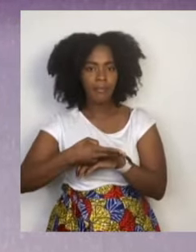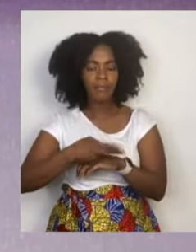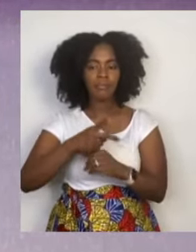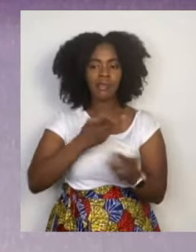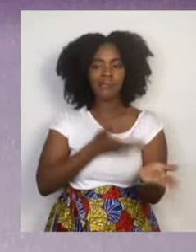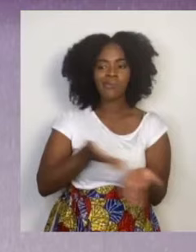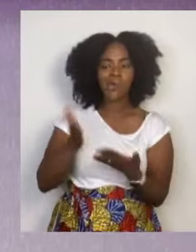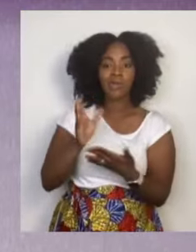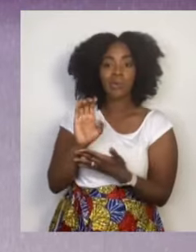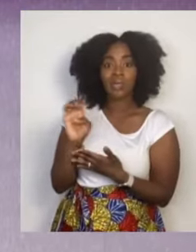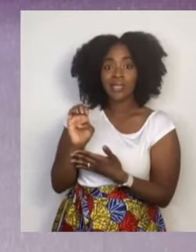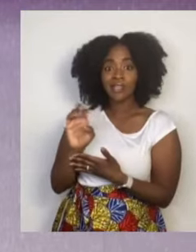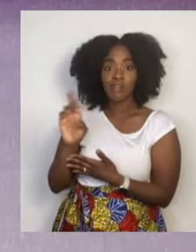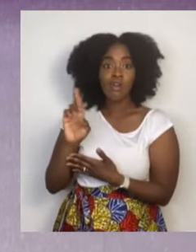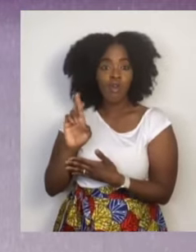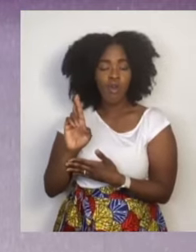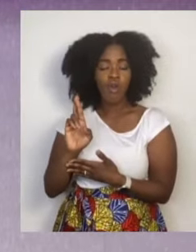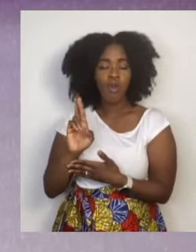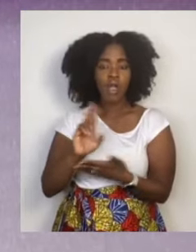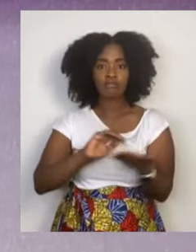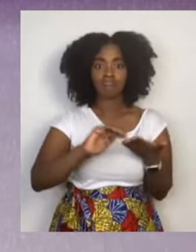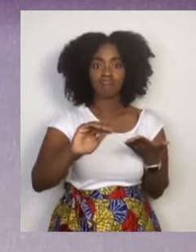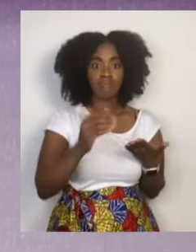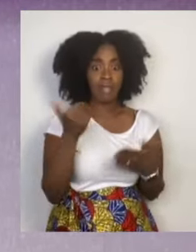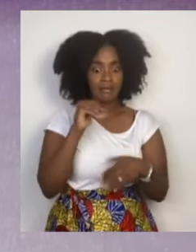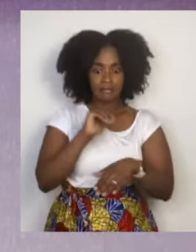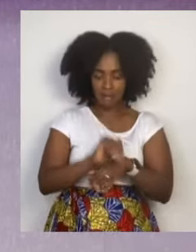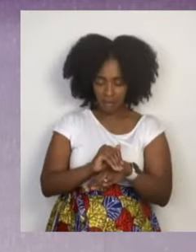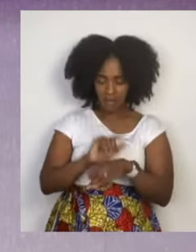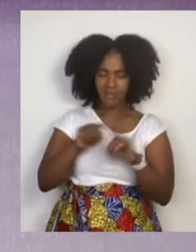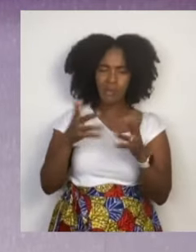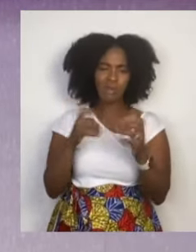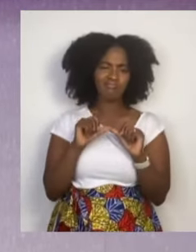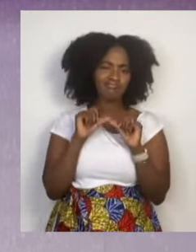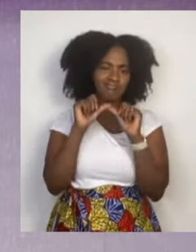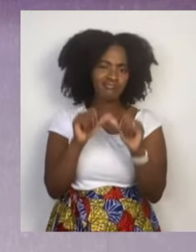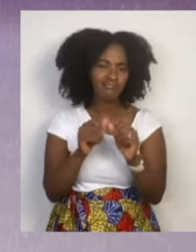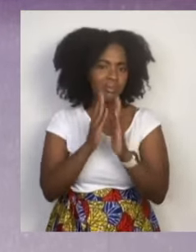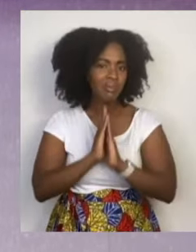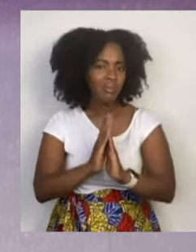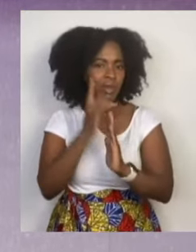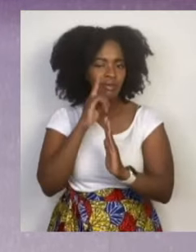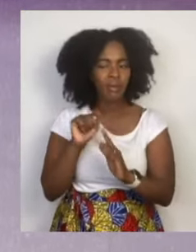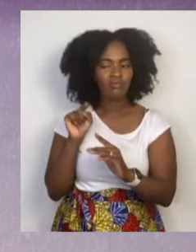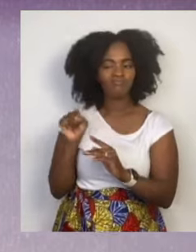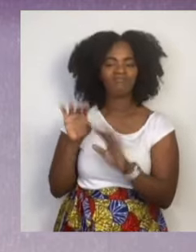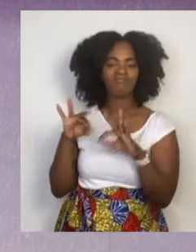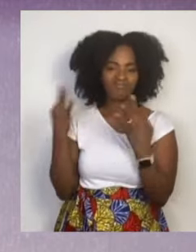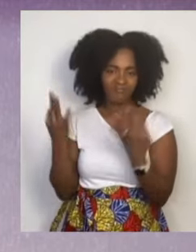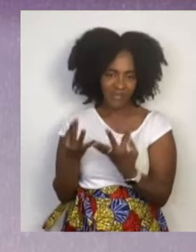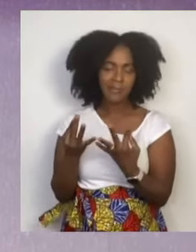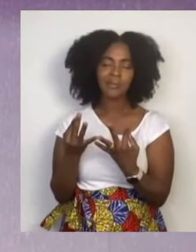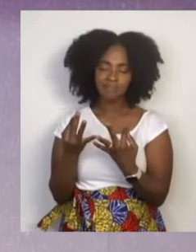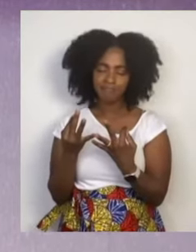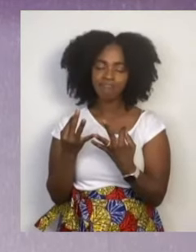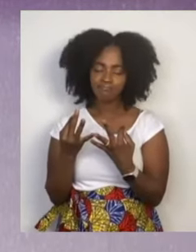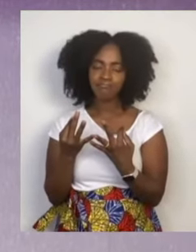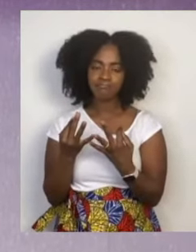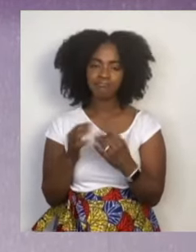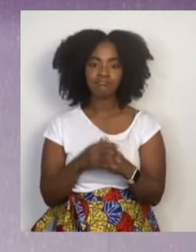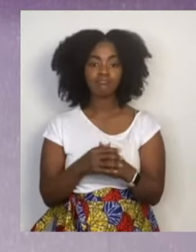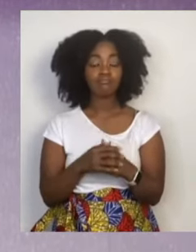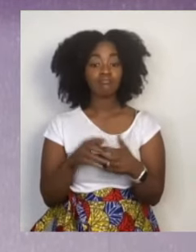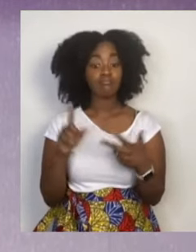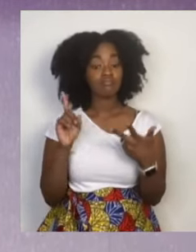was released on last night, but we do want to continue to keep he and his family lifted in prayer. We want to pray for